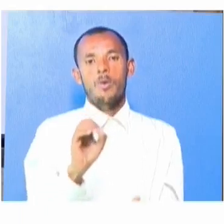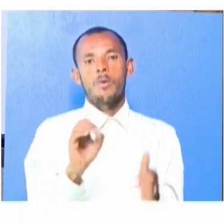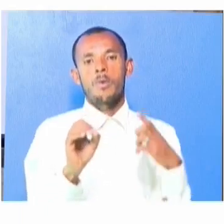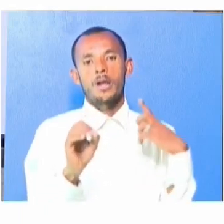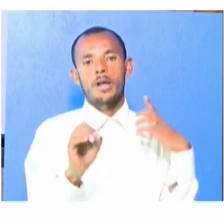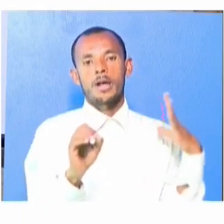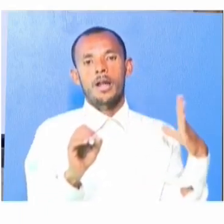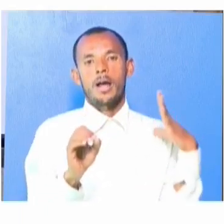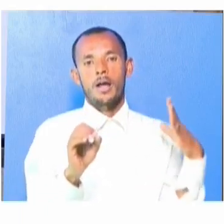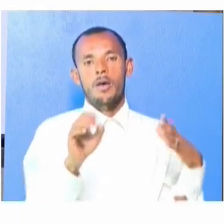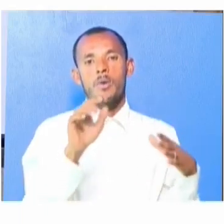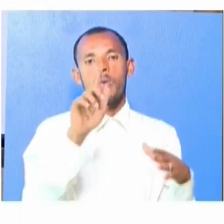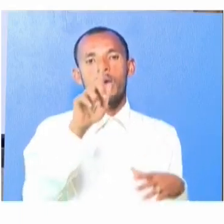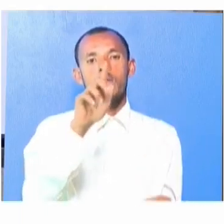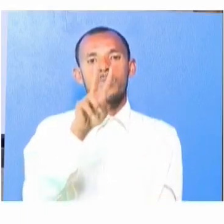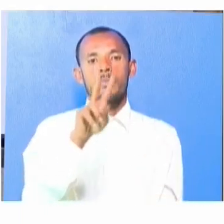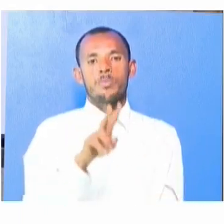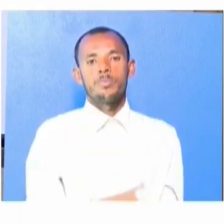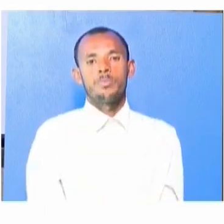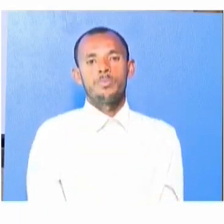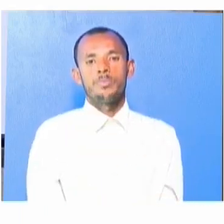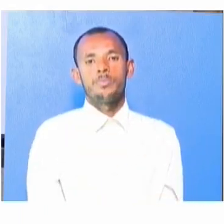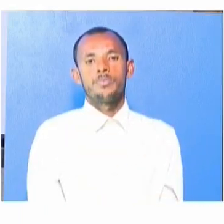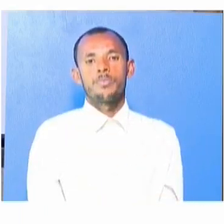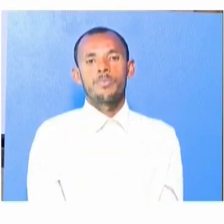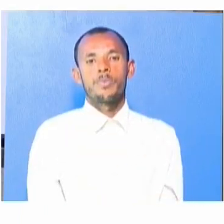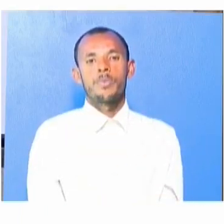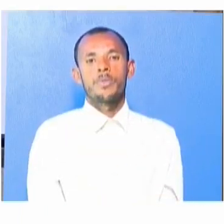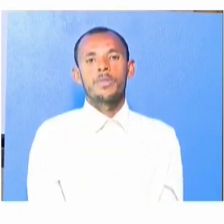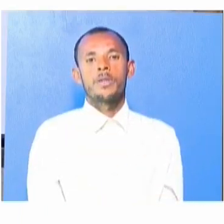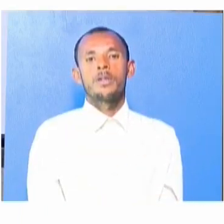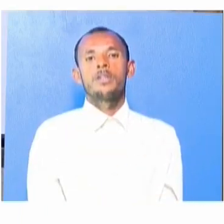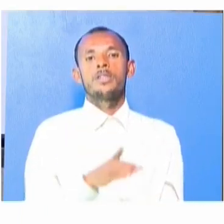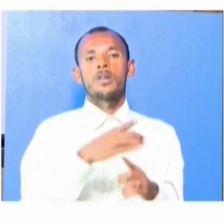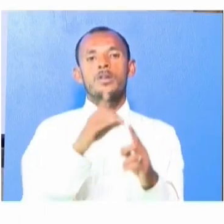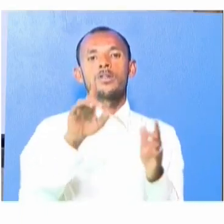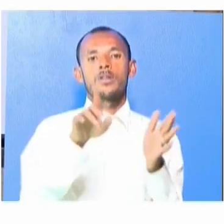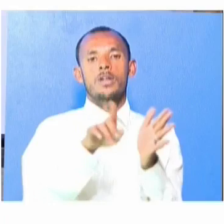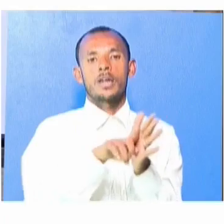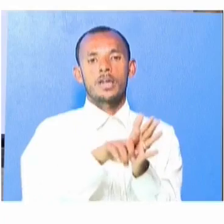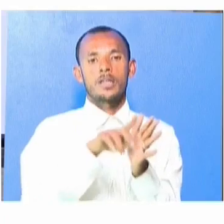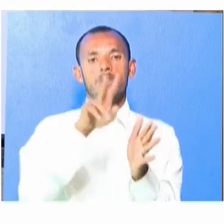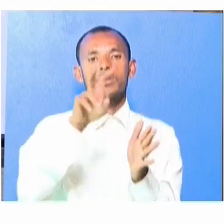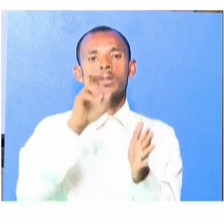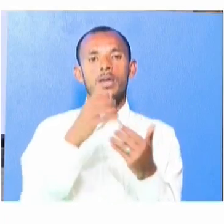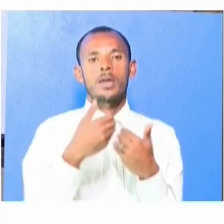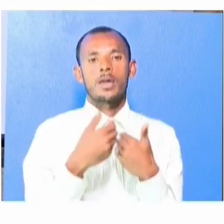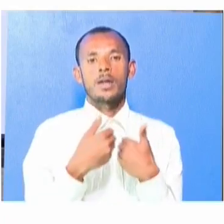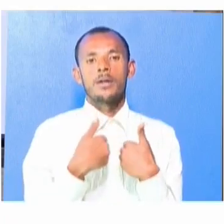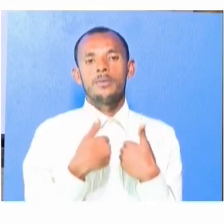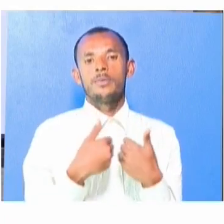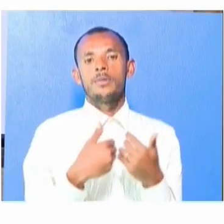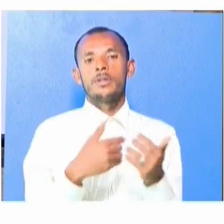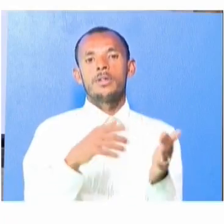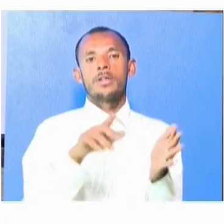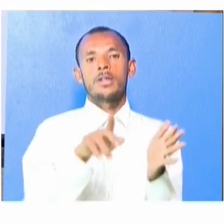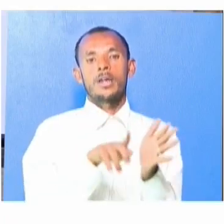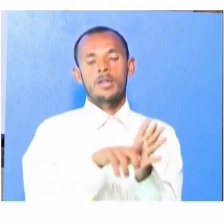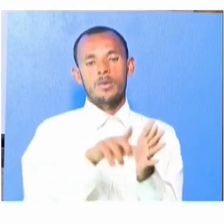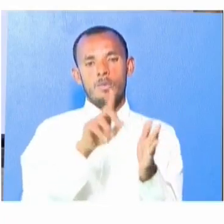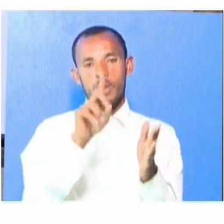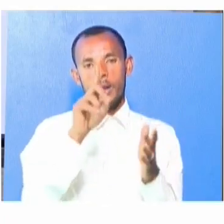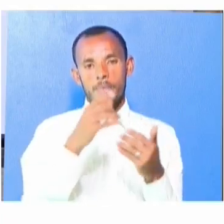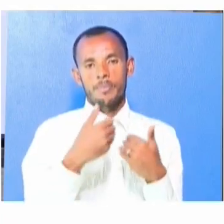on. You may arrive minus 20 here. Therefore, the location of minus 20 is here. The location of minus 1 is